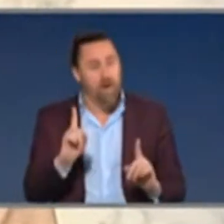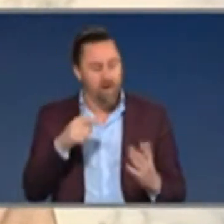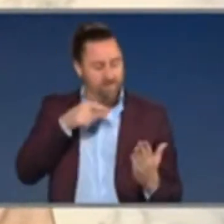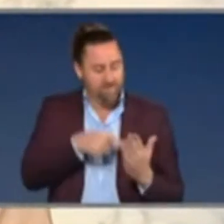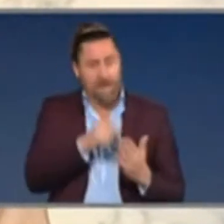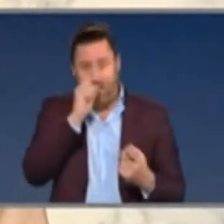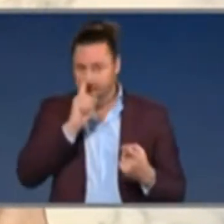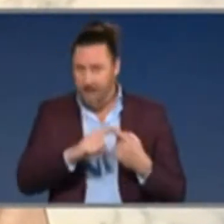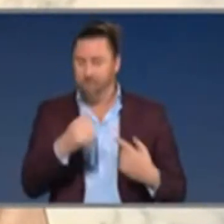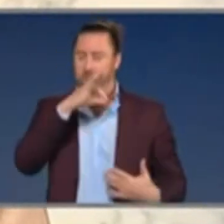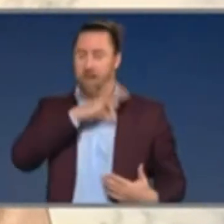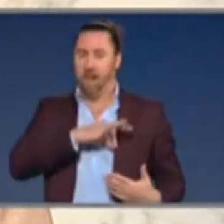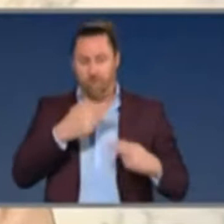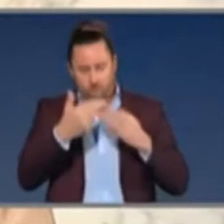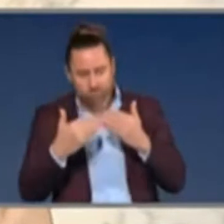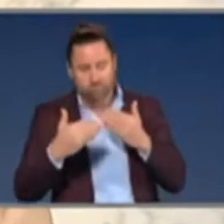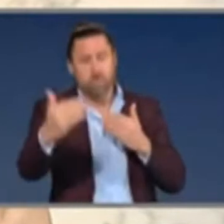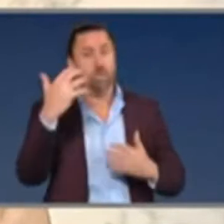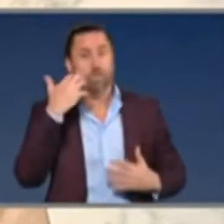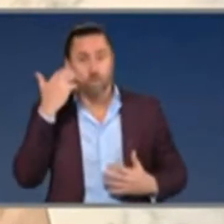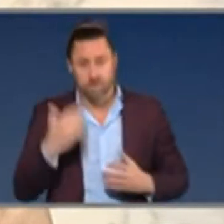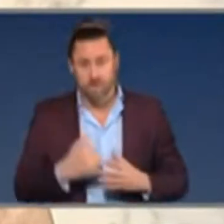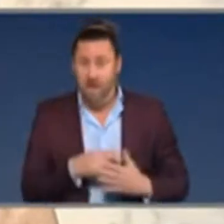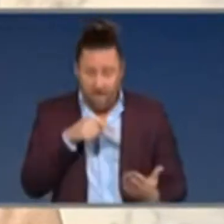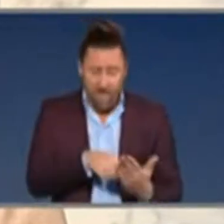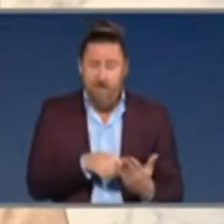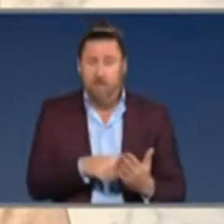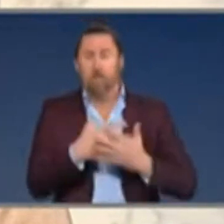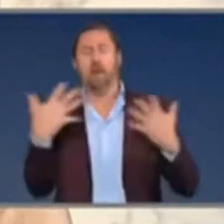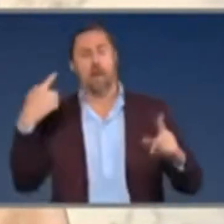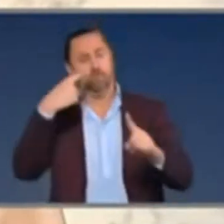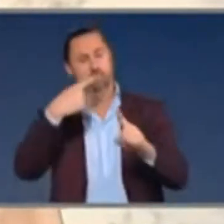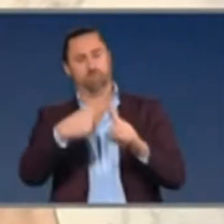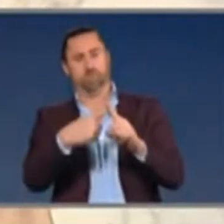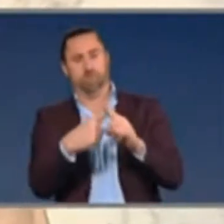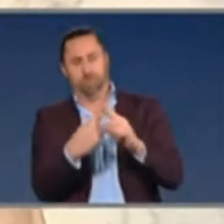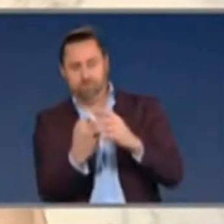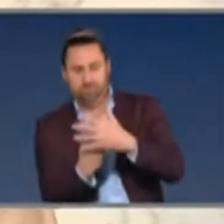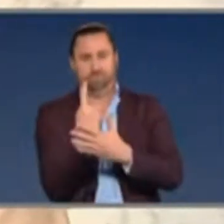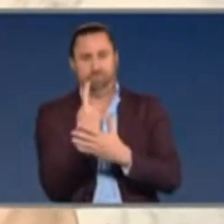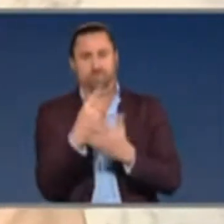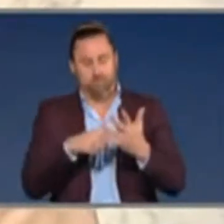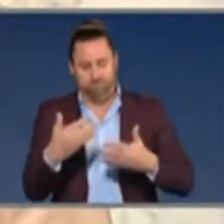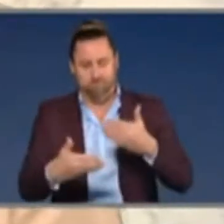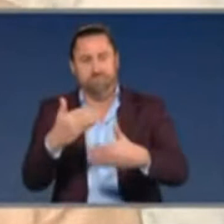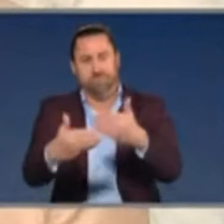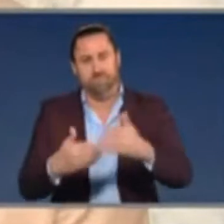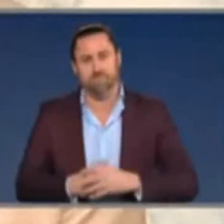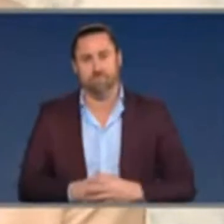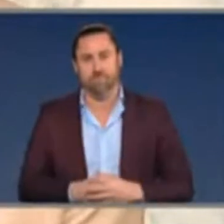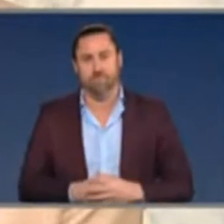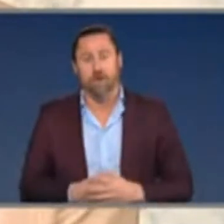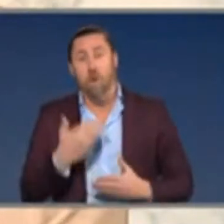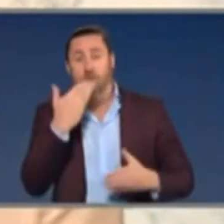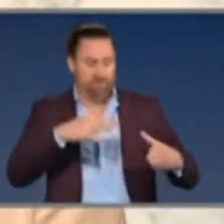change to our lives, but this is a huge step forward. I also want to thank all the